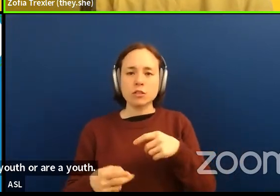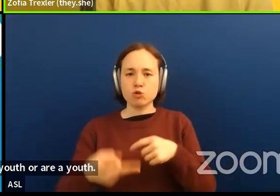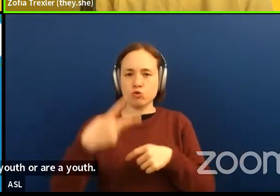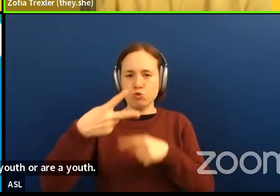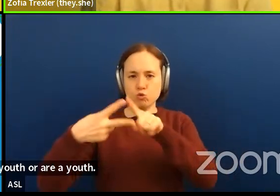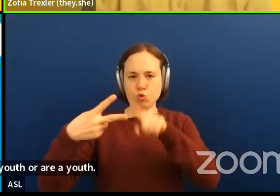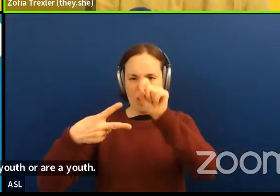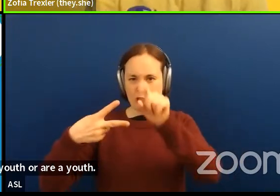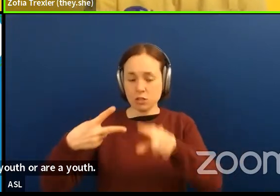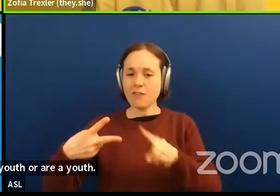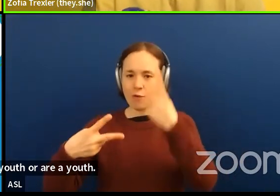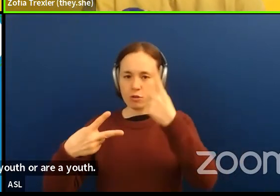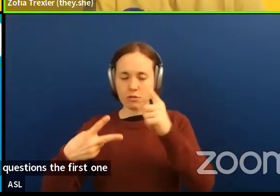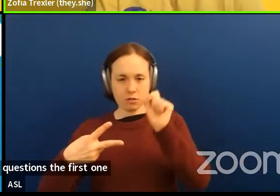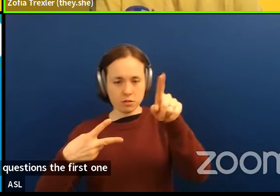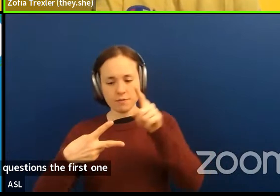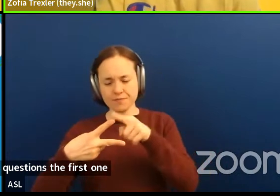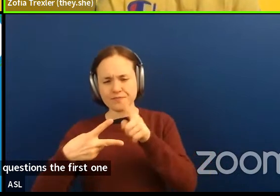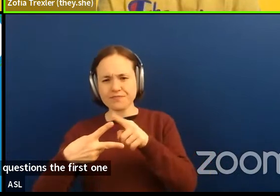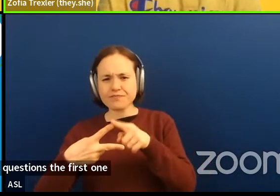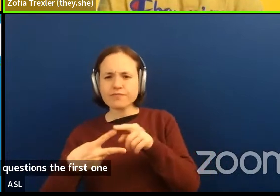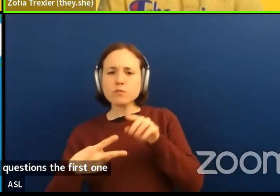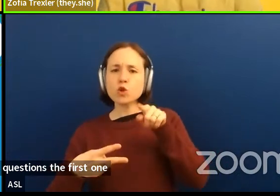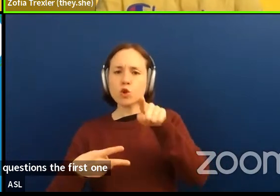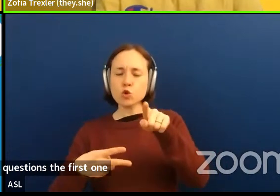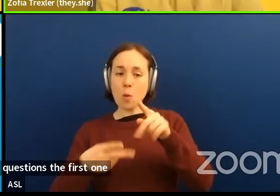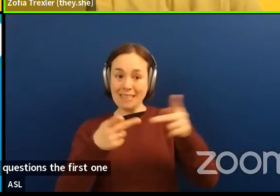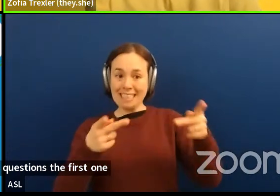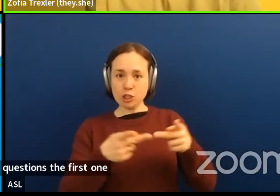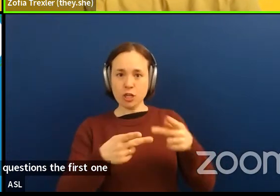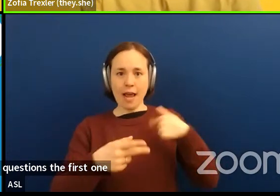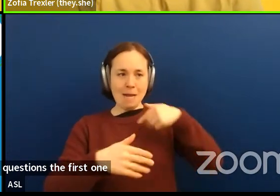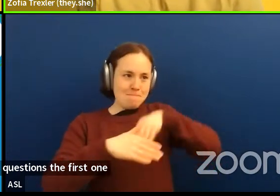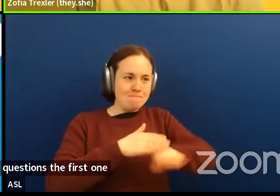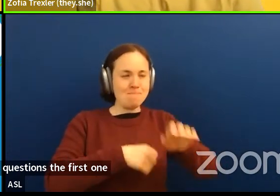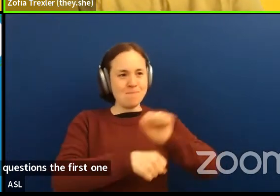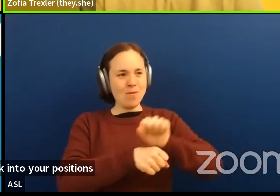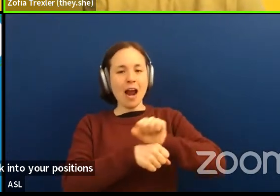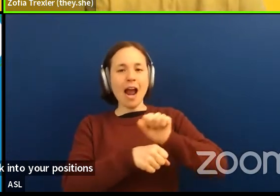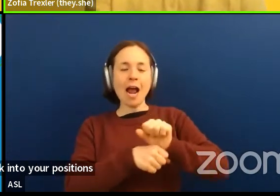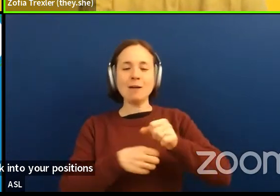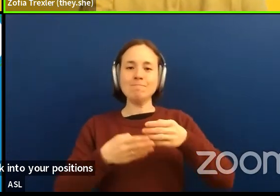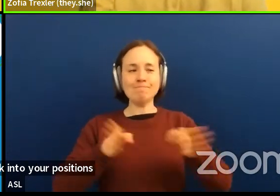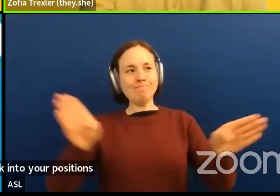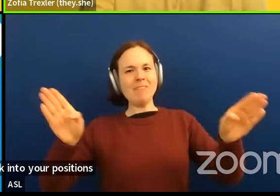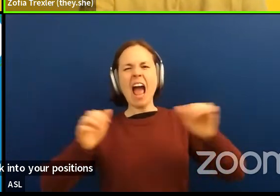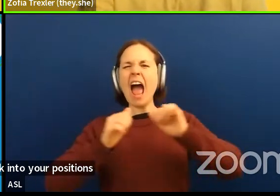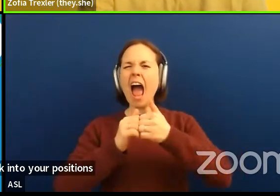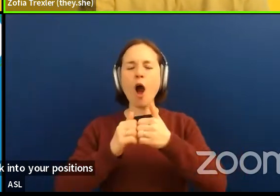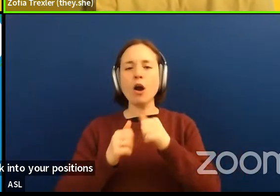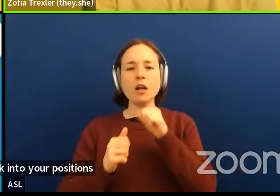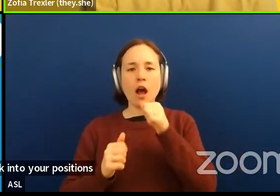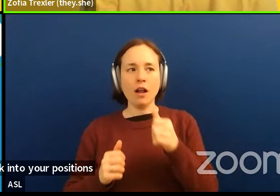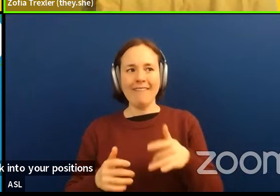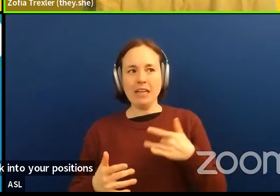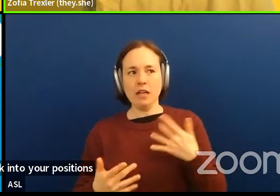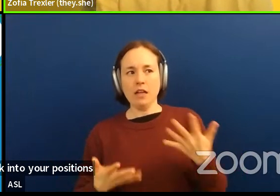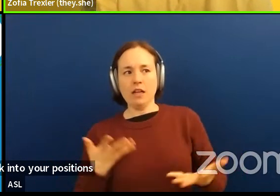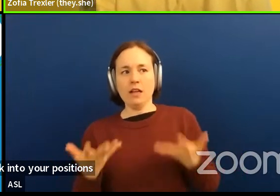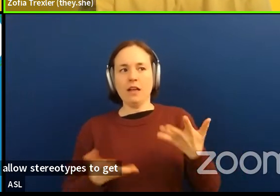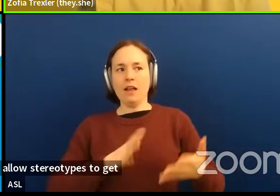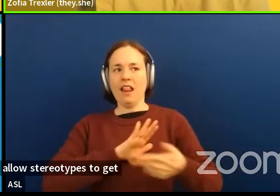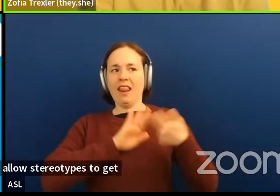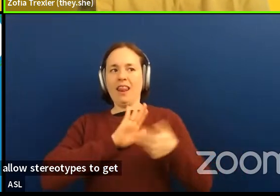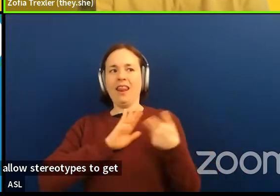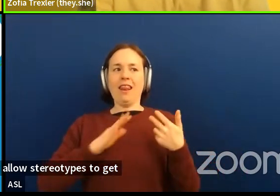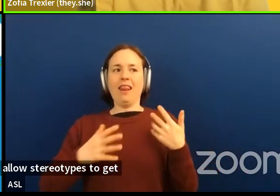is, how do you walk into your positions with confidence and not allow stereotypes to get in the way? Do either of you feel